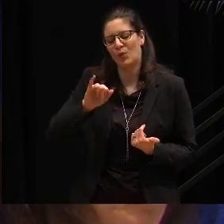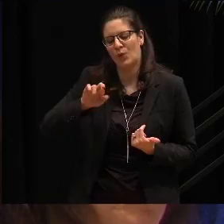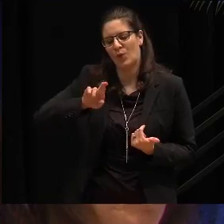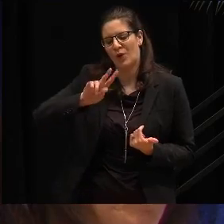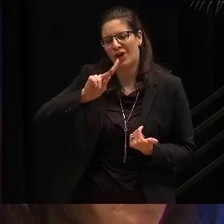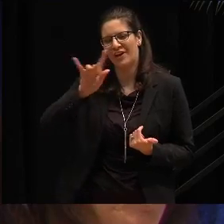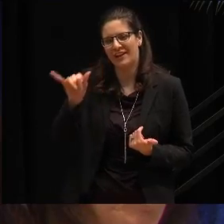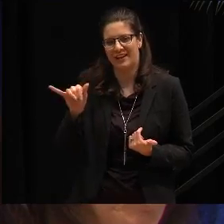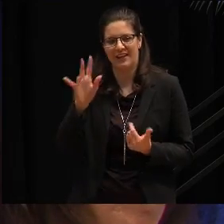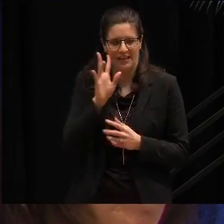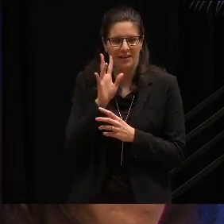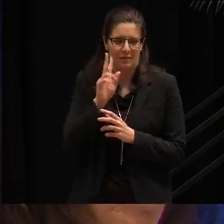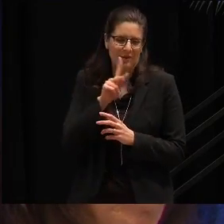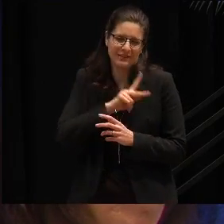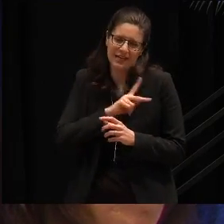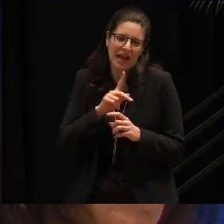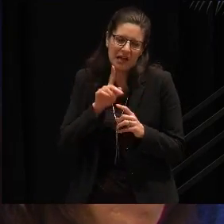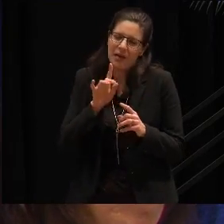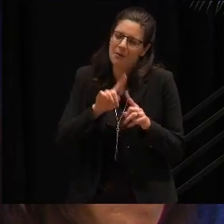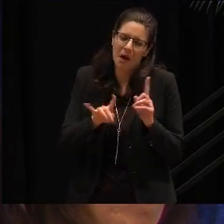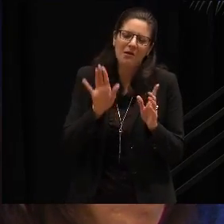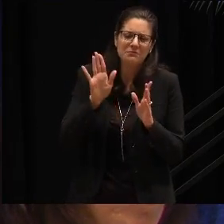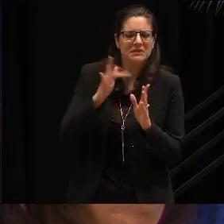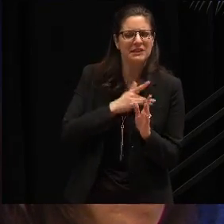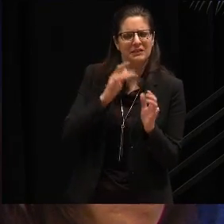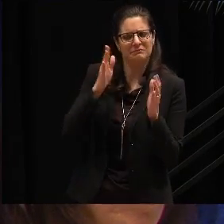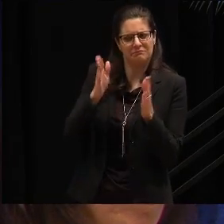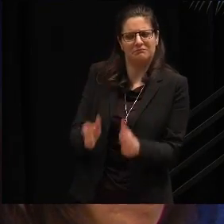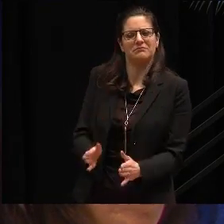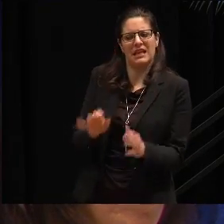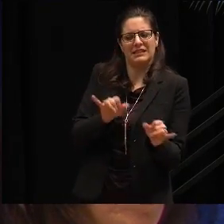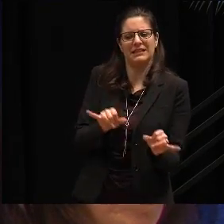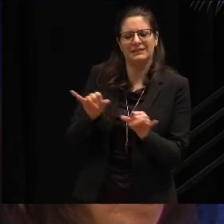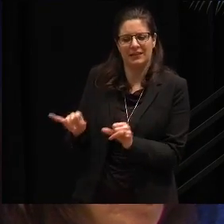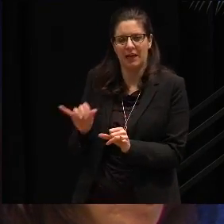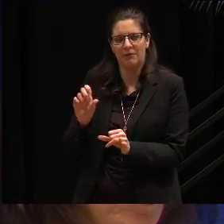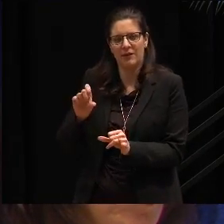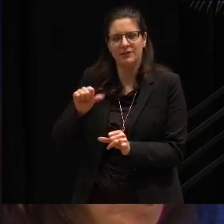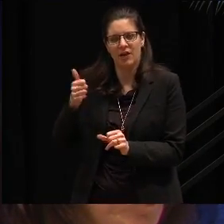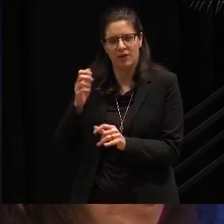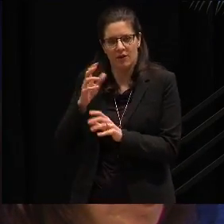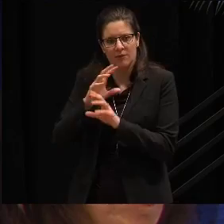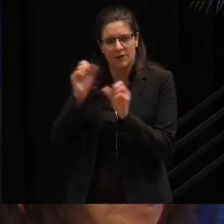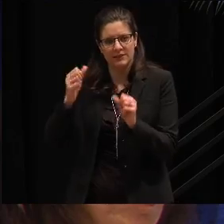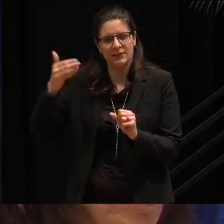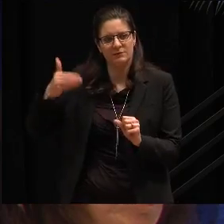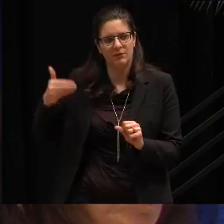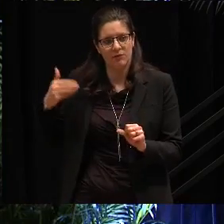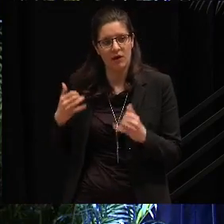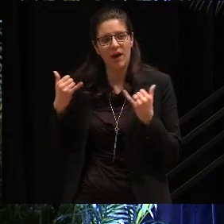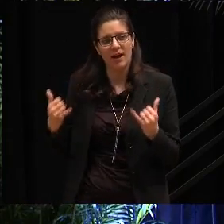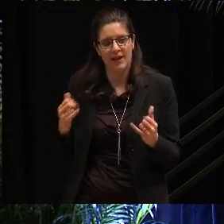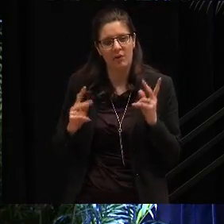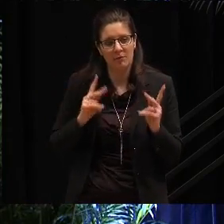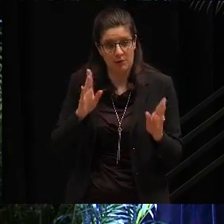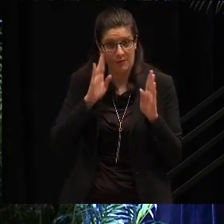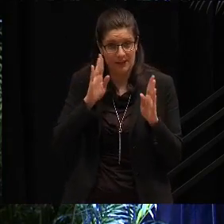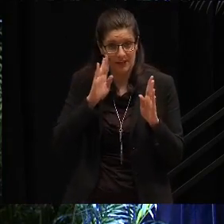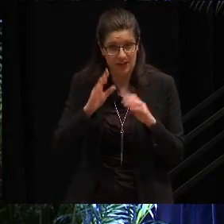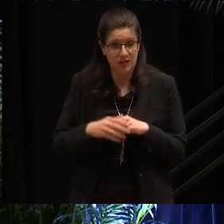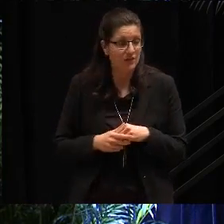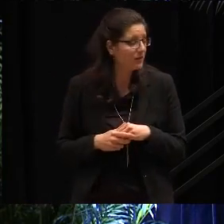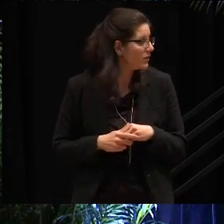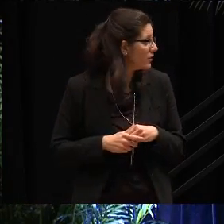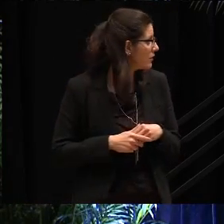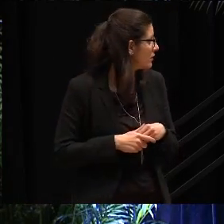than presidents before him. And I think the American people are paying attention now, and I think that's a good thing.